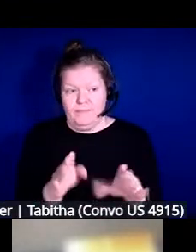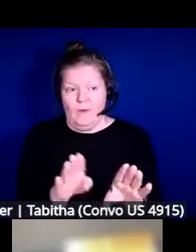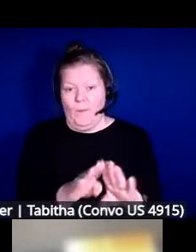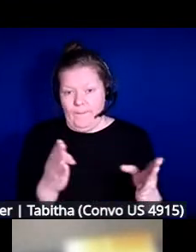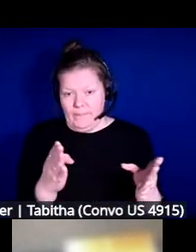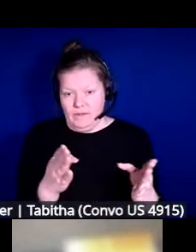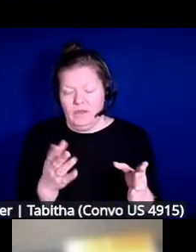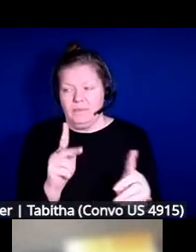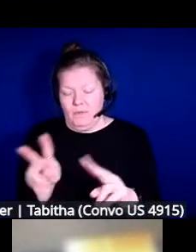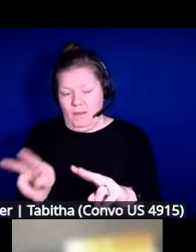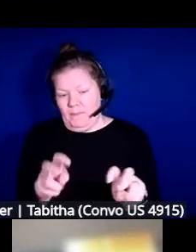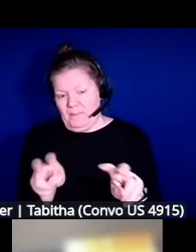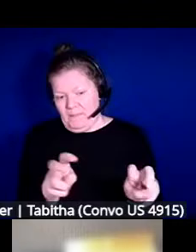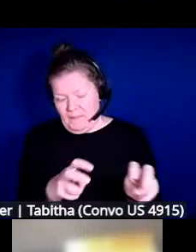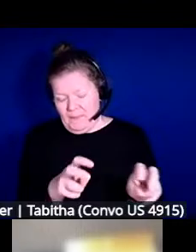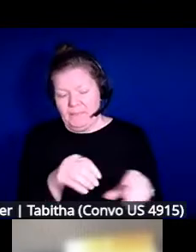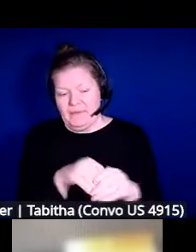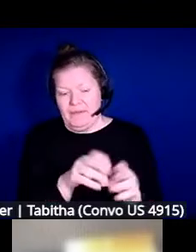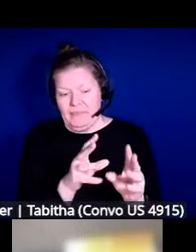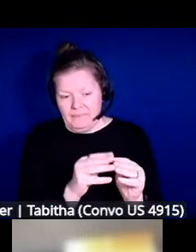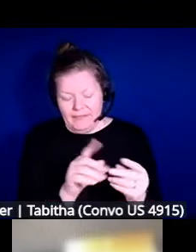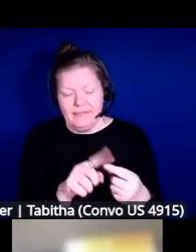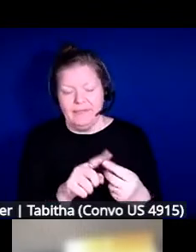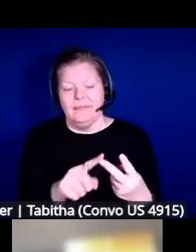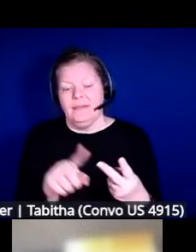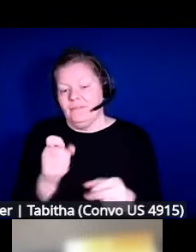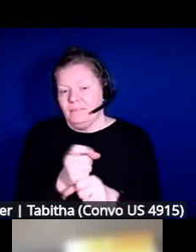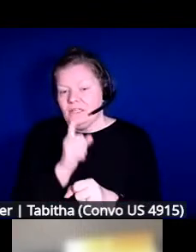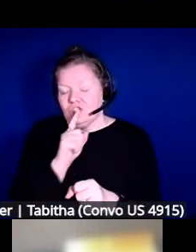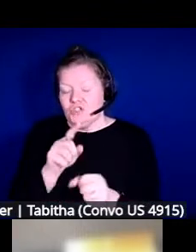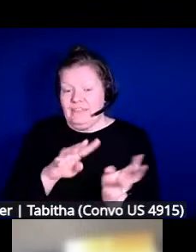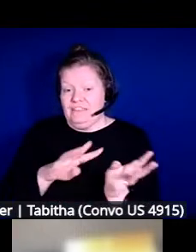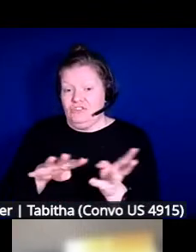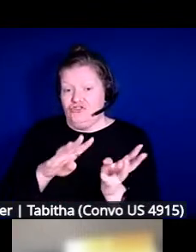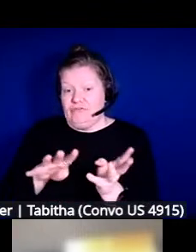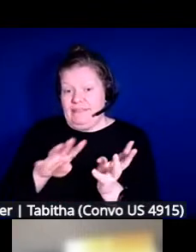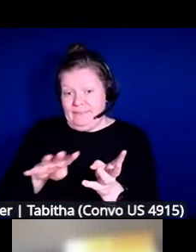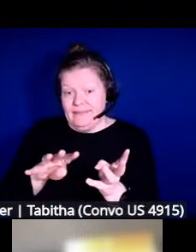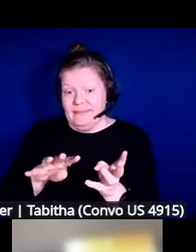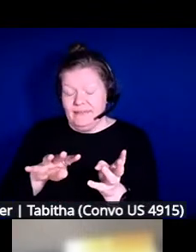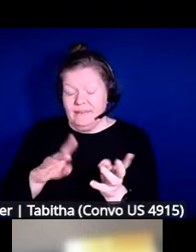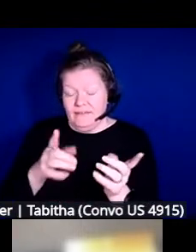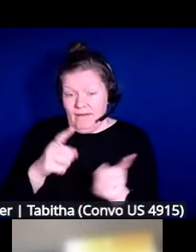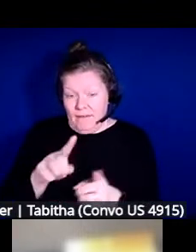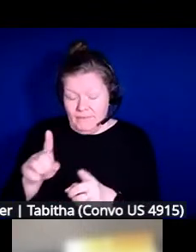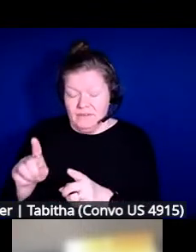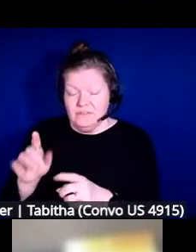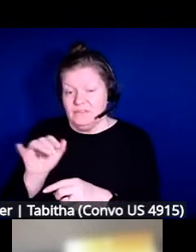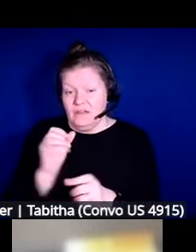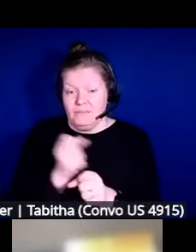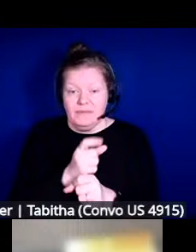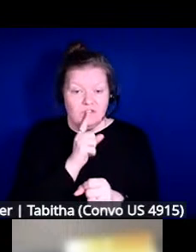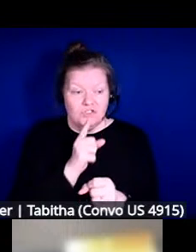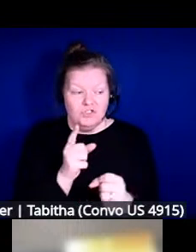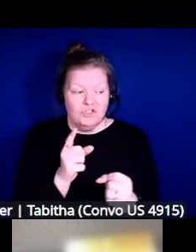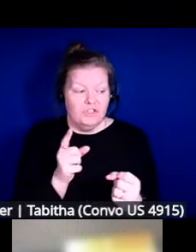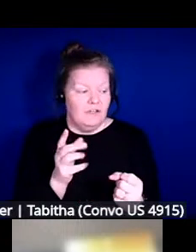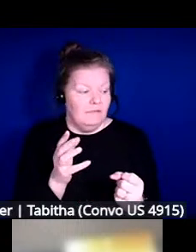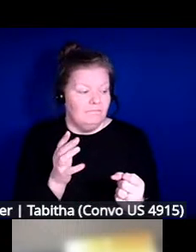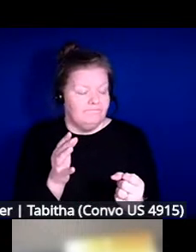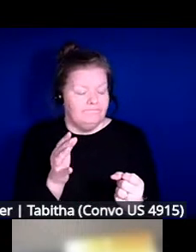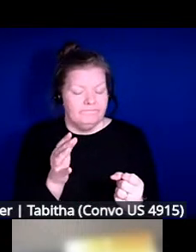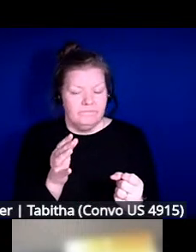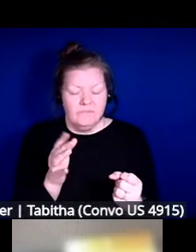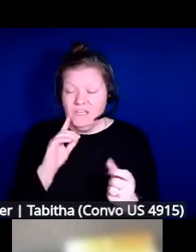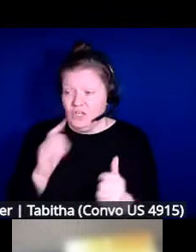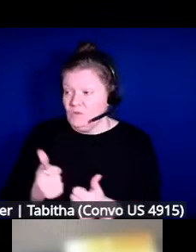that people get brought in. We have to make sure that the streaming occurs, like making sure that It goes